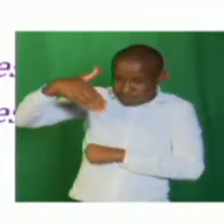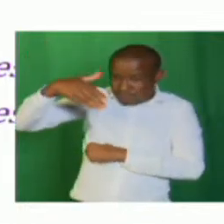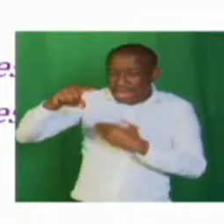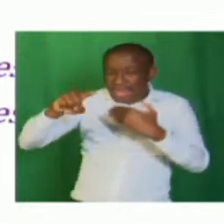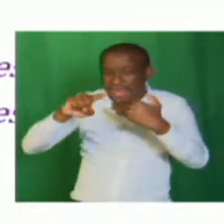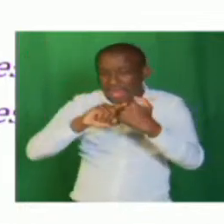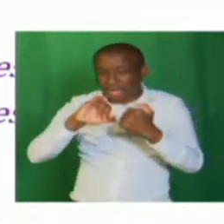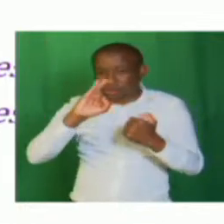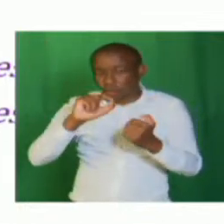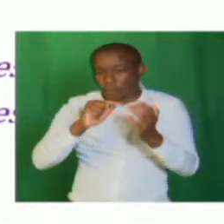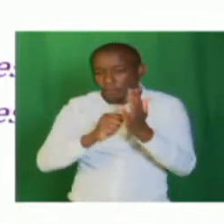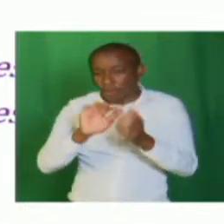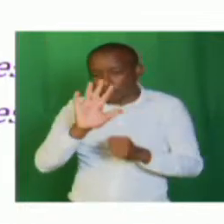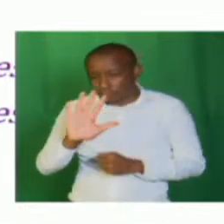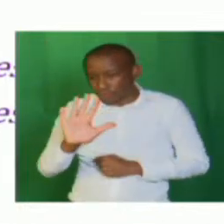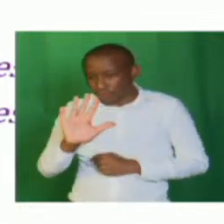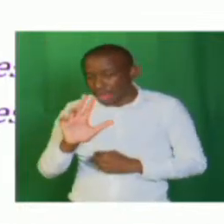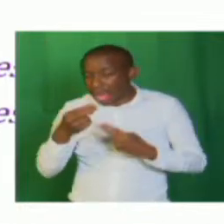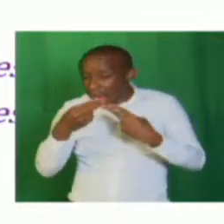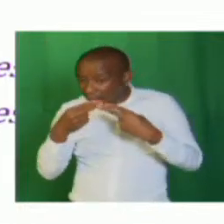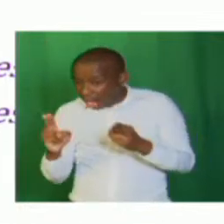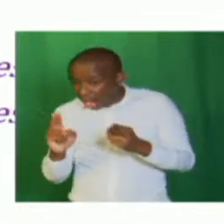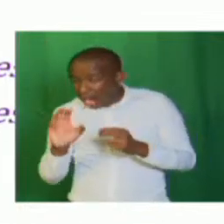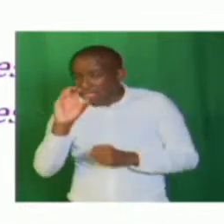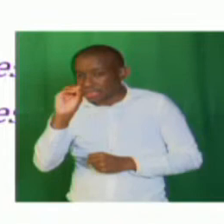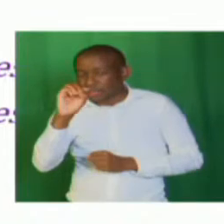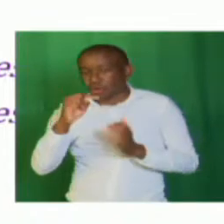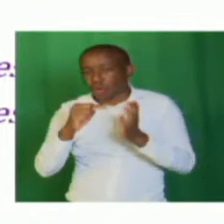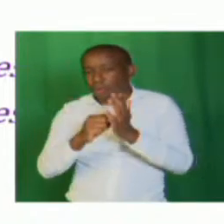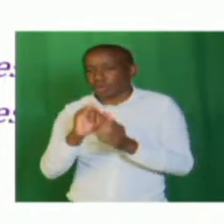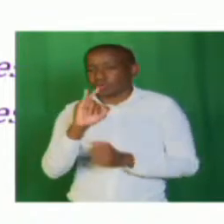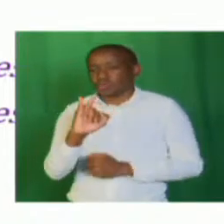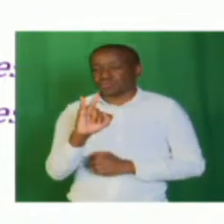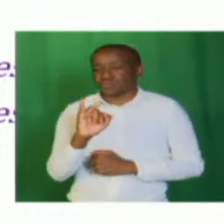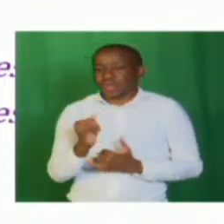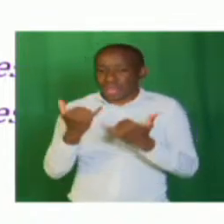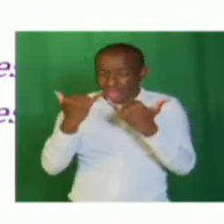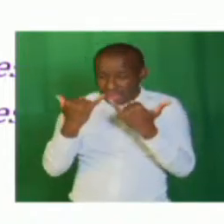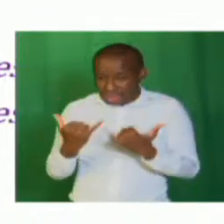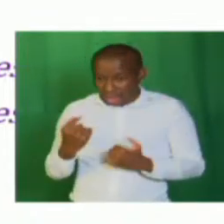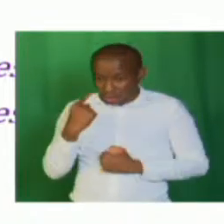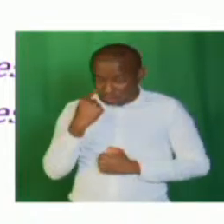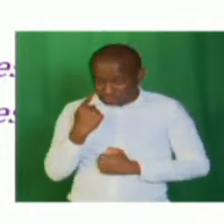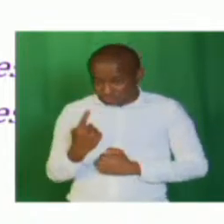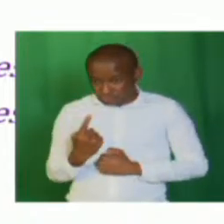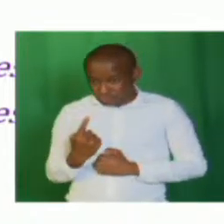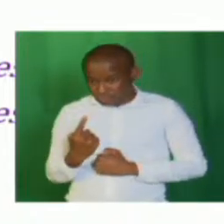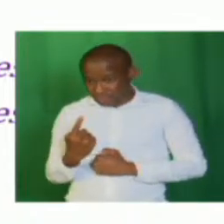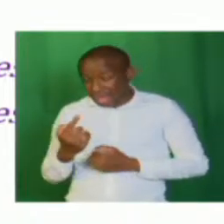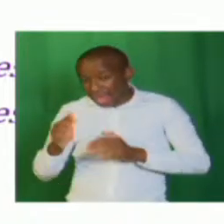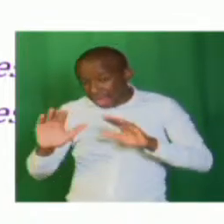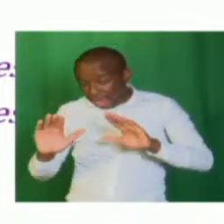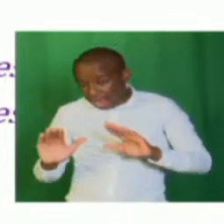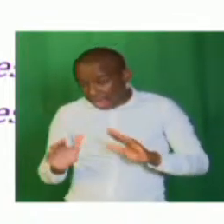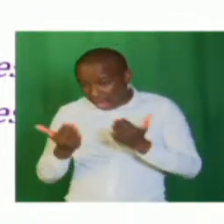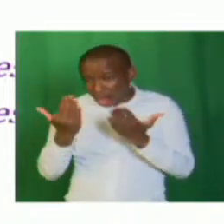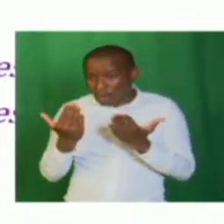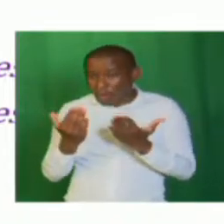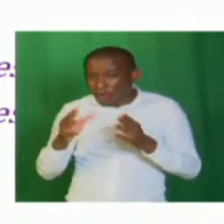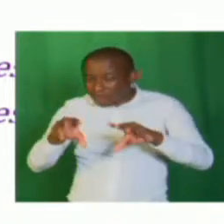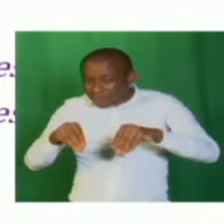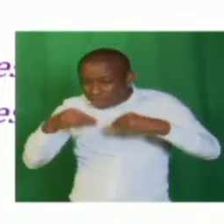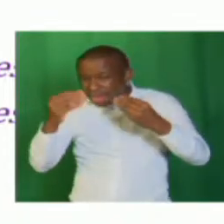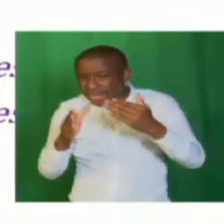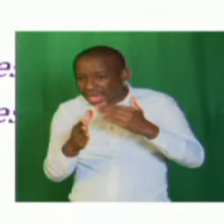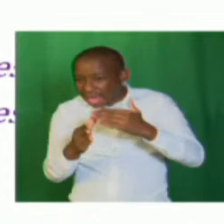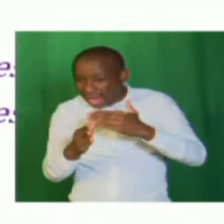negative 2.5 if the output value is 0.2. We are still going to see as to how we evaluate now if